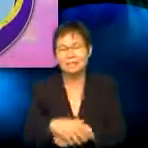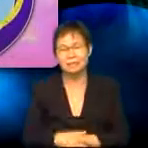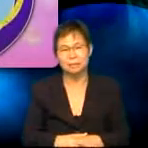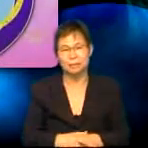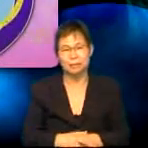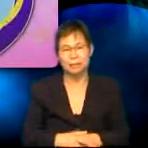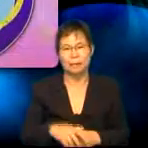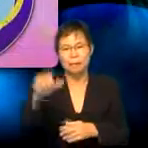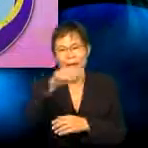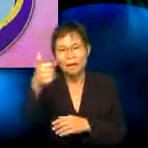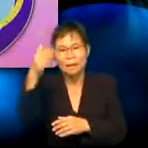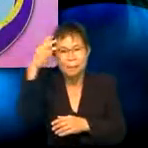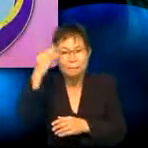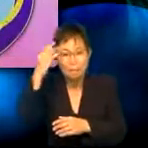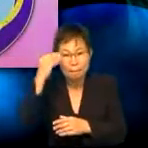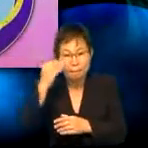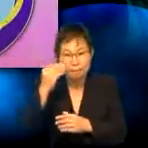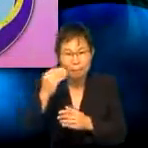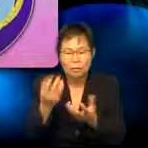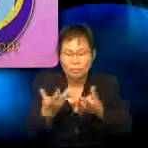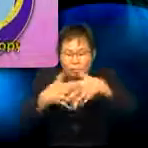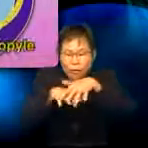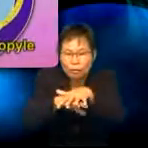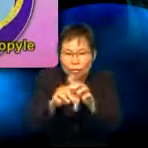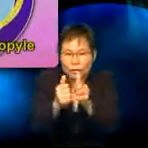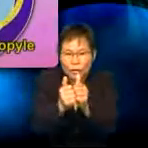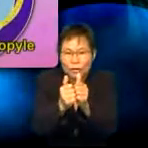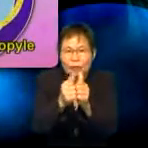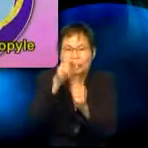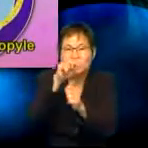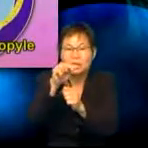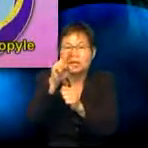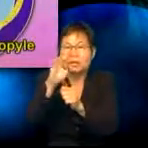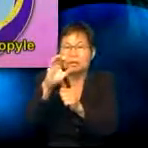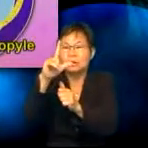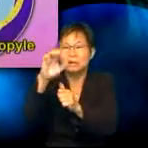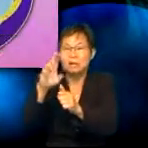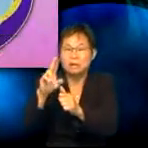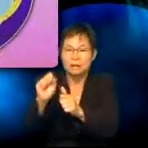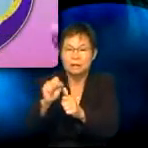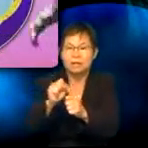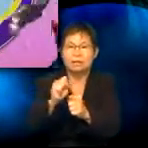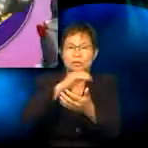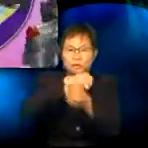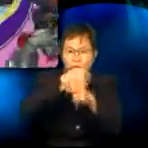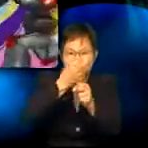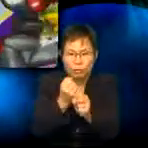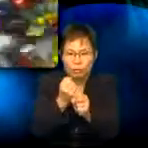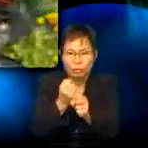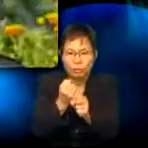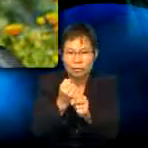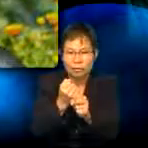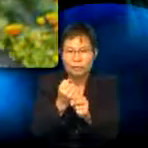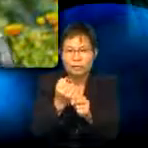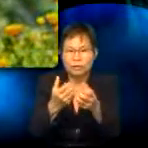The other male gamete will fuse with the definitive nucleus to form the endosperm nucleus, which will then